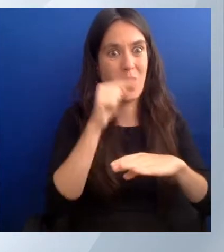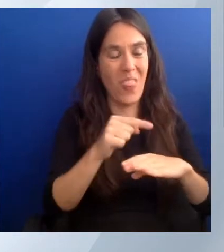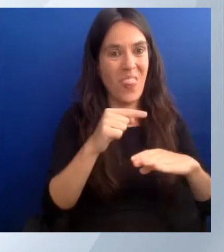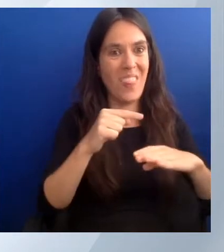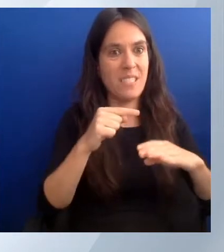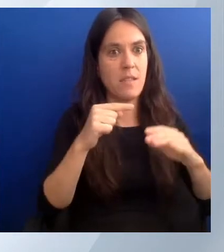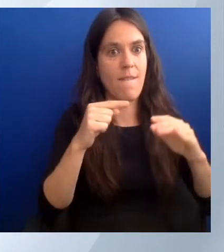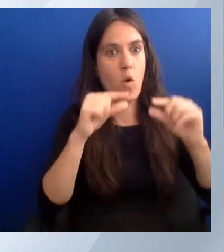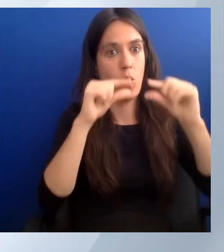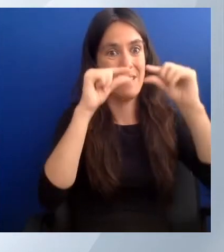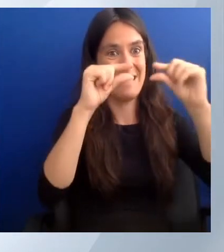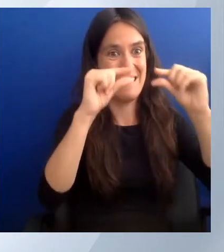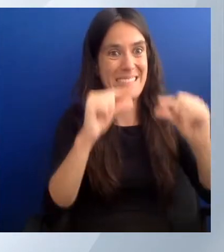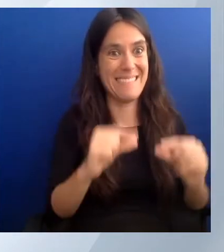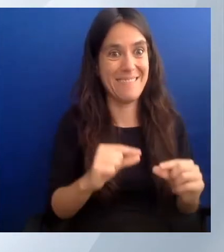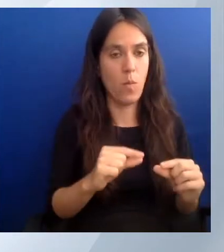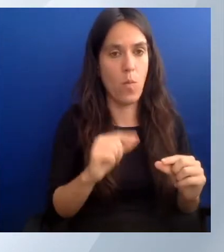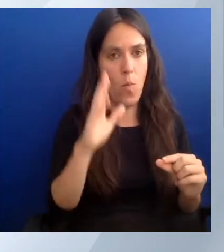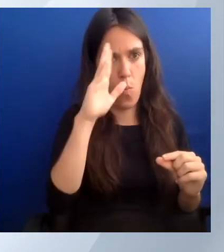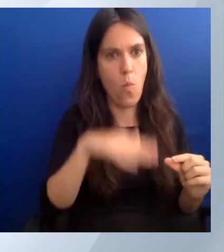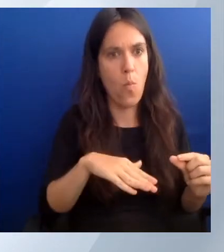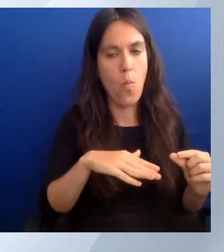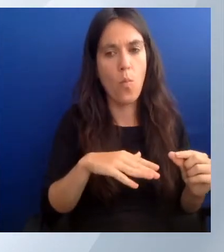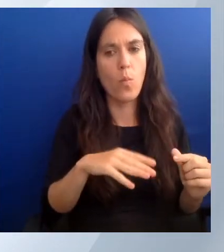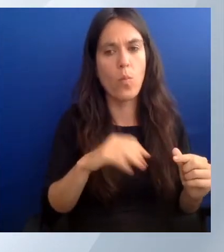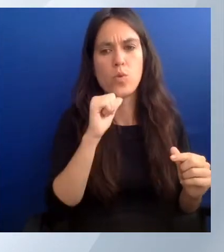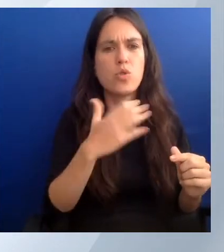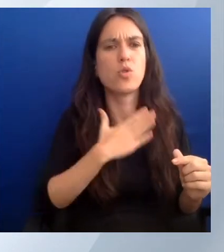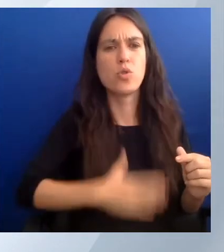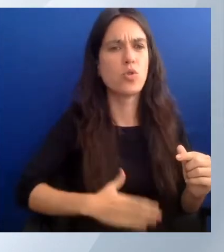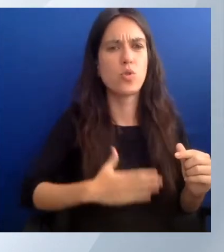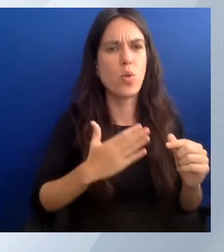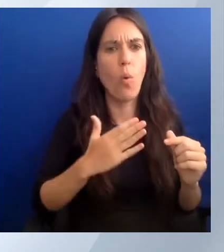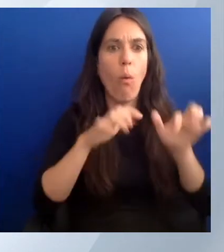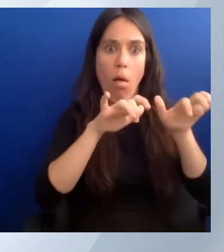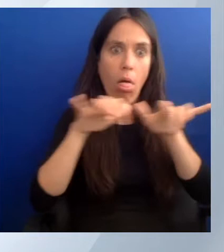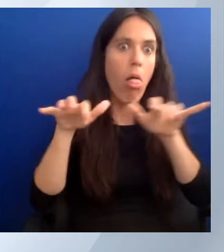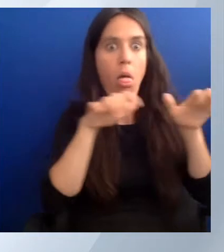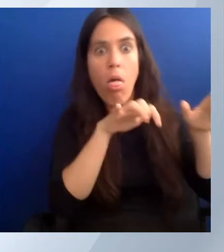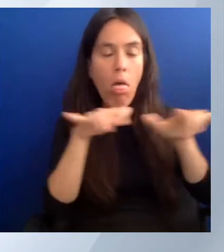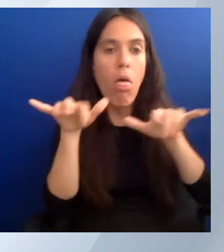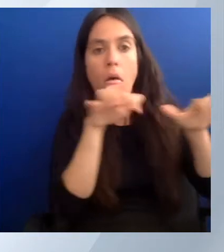have. We don't want to rewrite this every time.